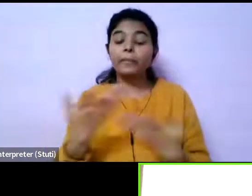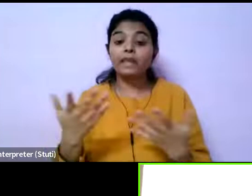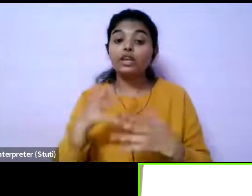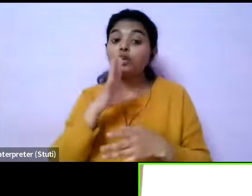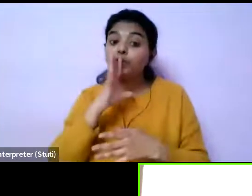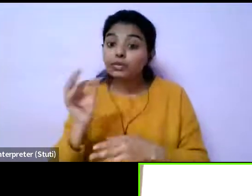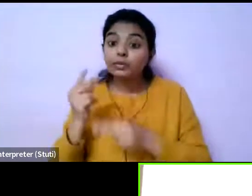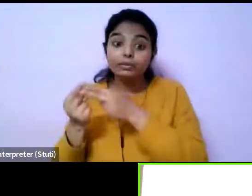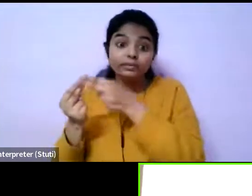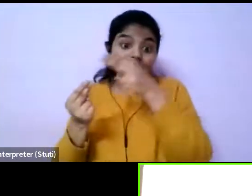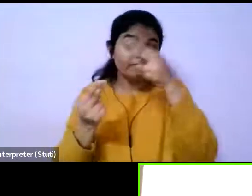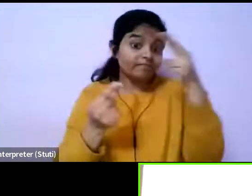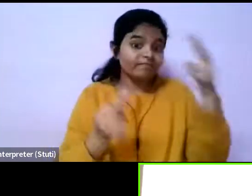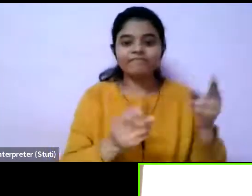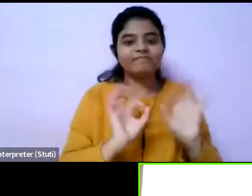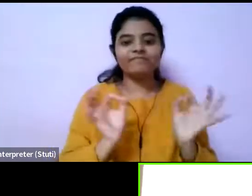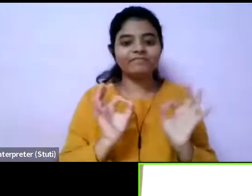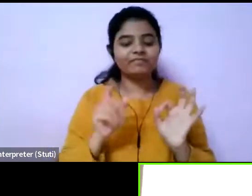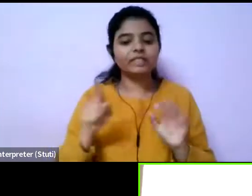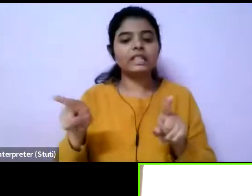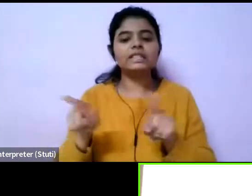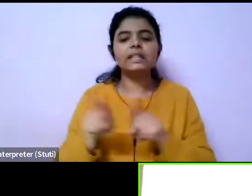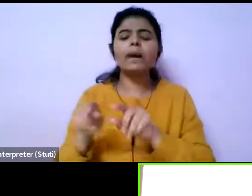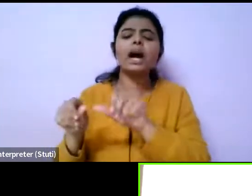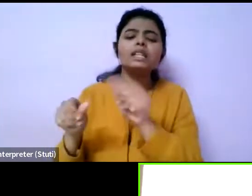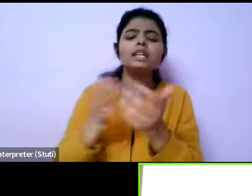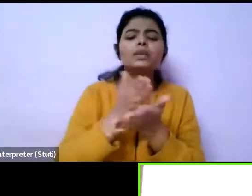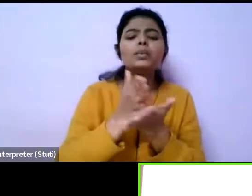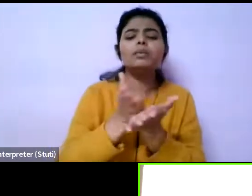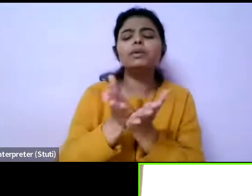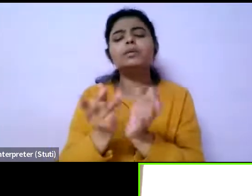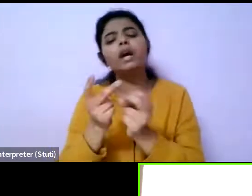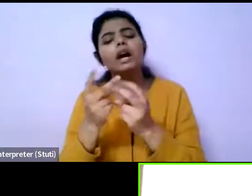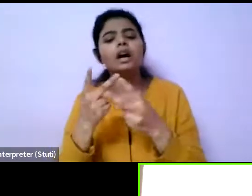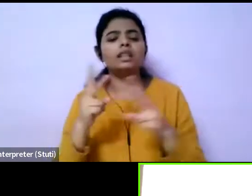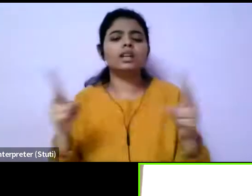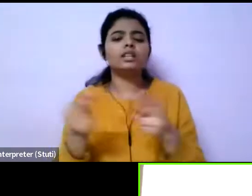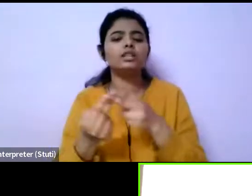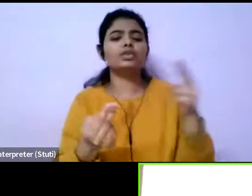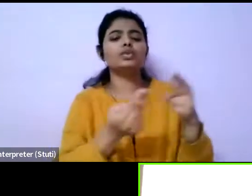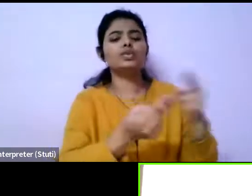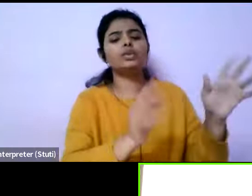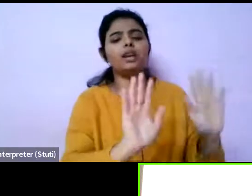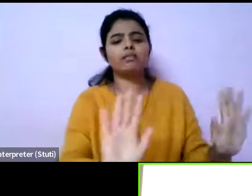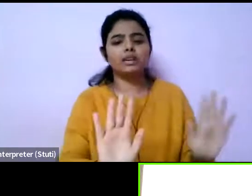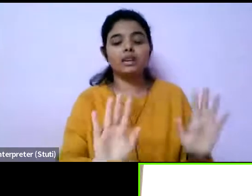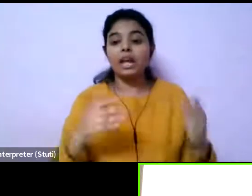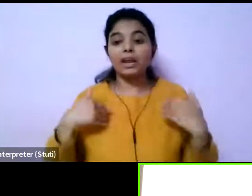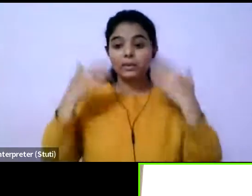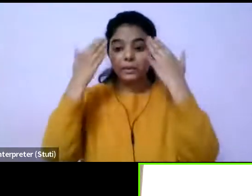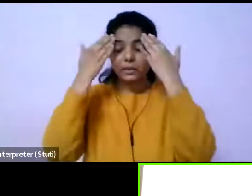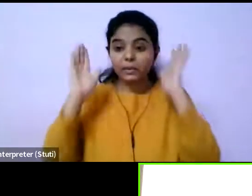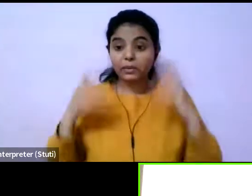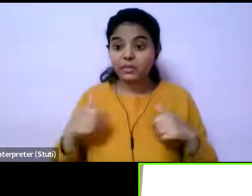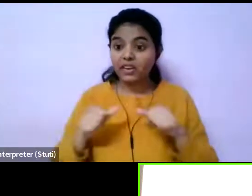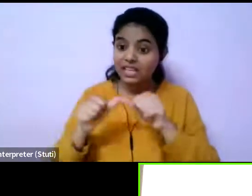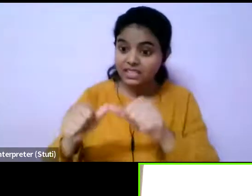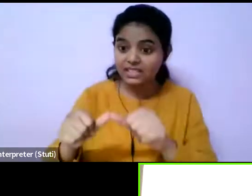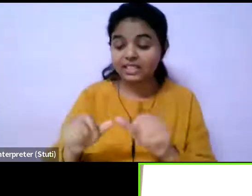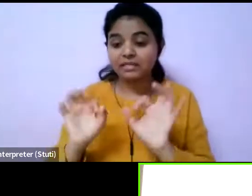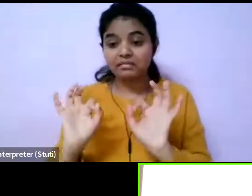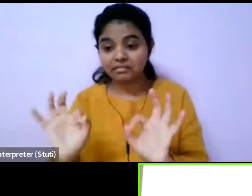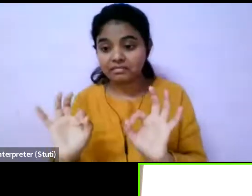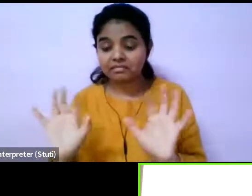far, it creates an alternate narrative. So I mean, I don't know if I answered your